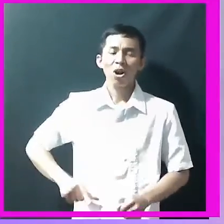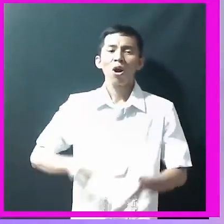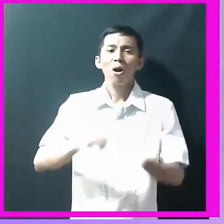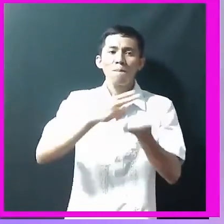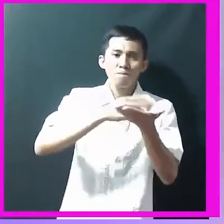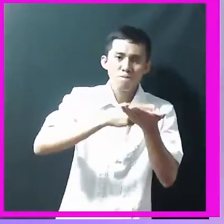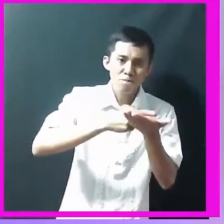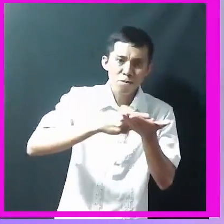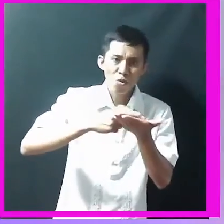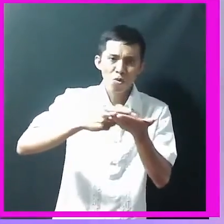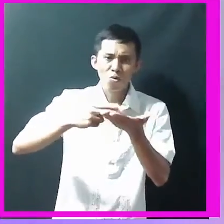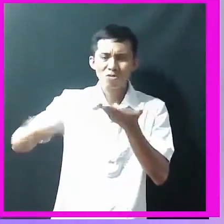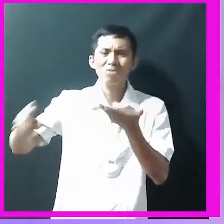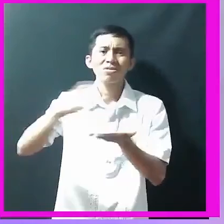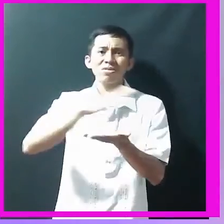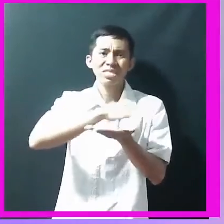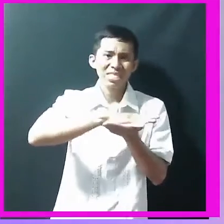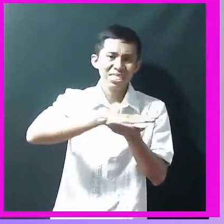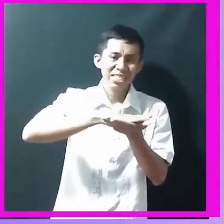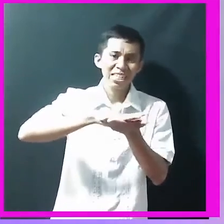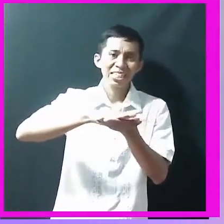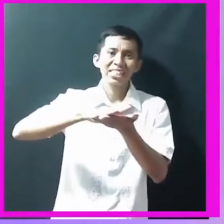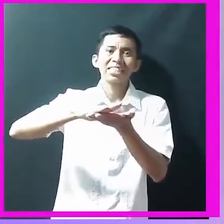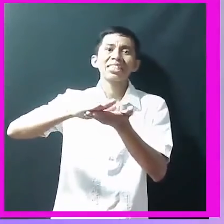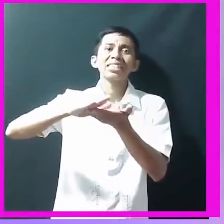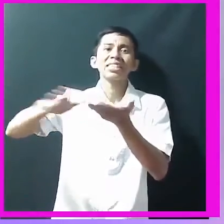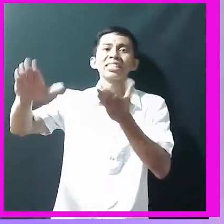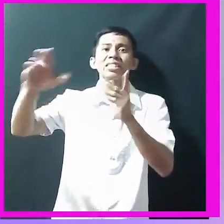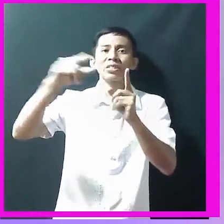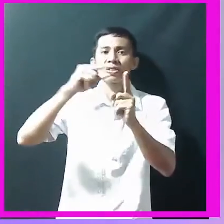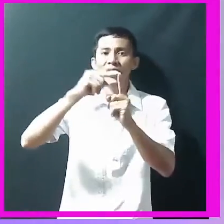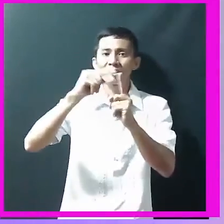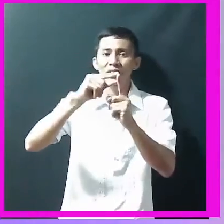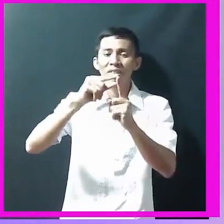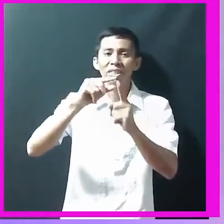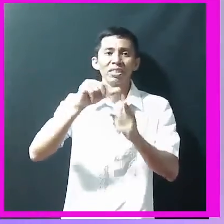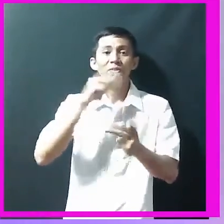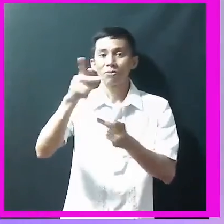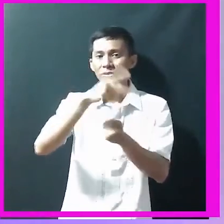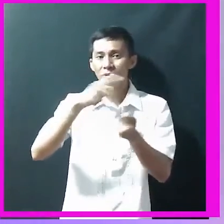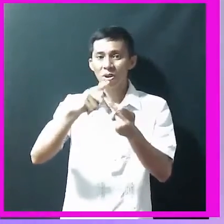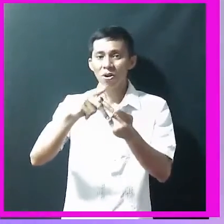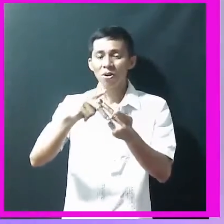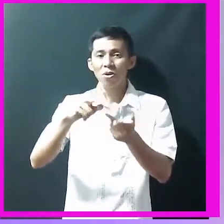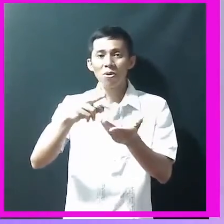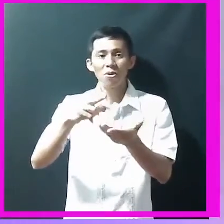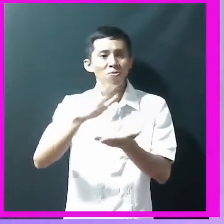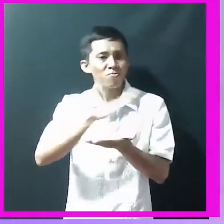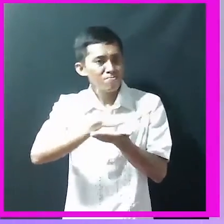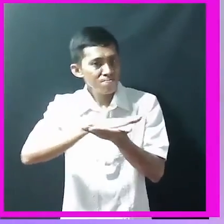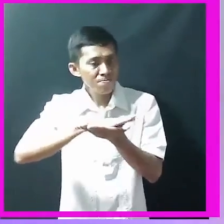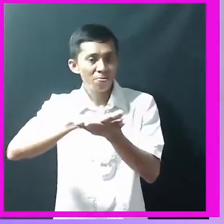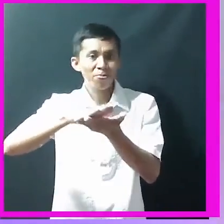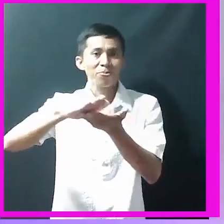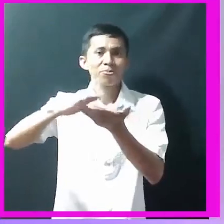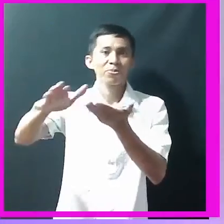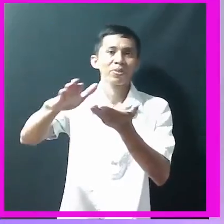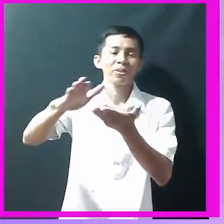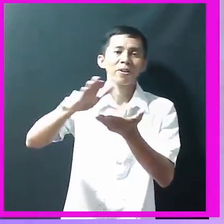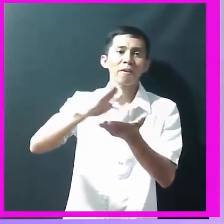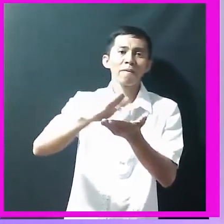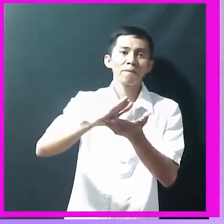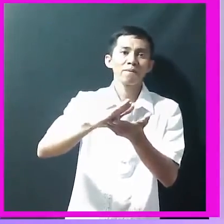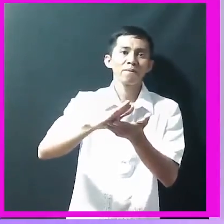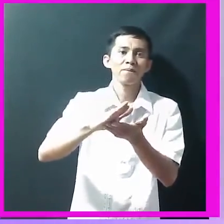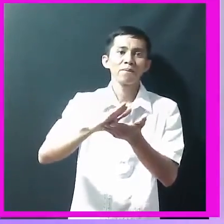pure words. The scripture is not just perfect, pure, but can I say the scriptures